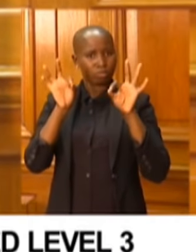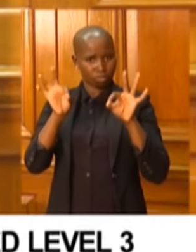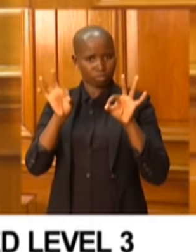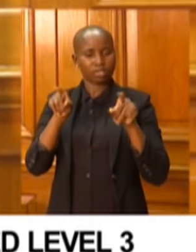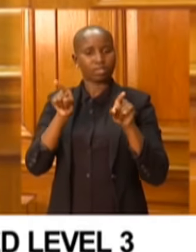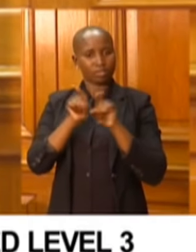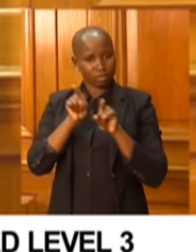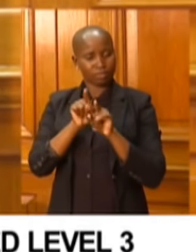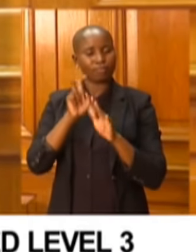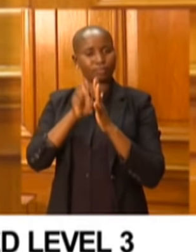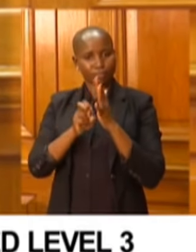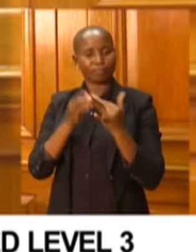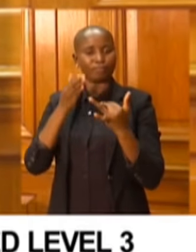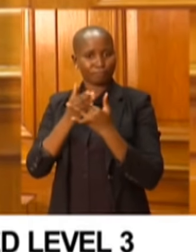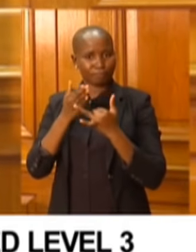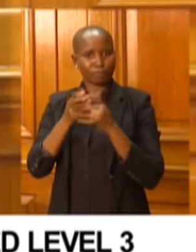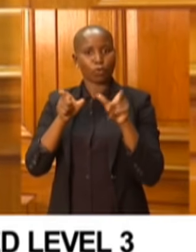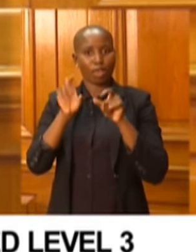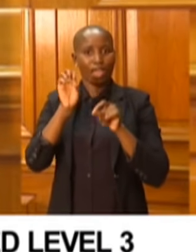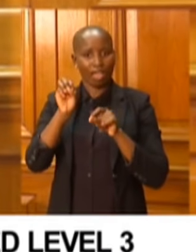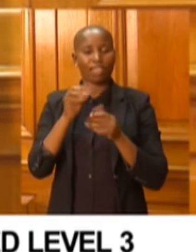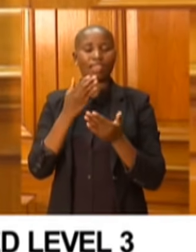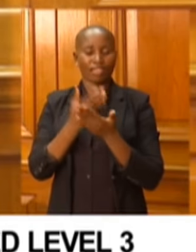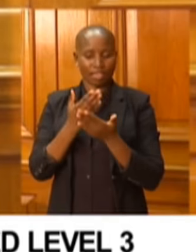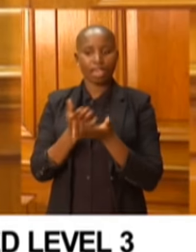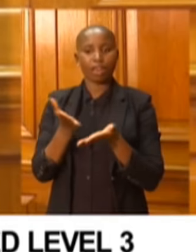already in place may remain open to the public.